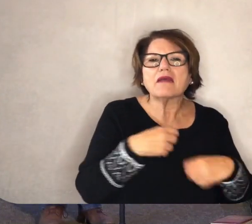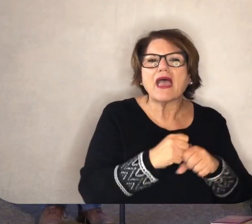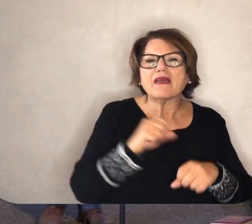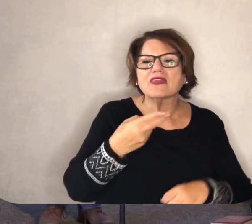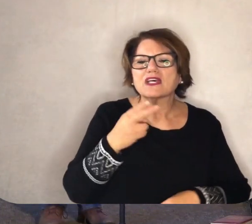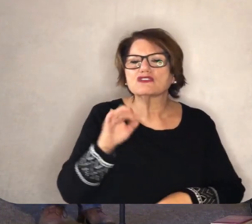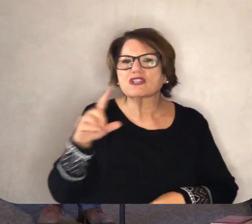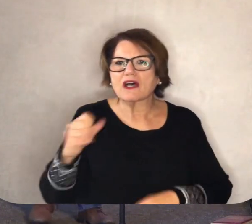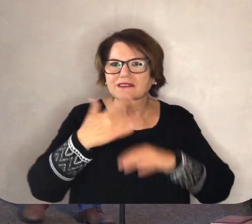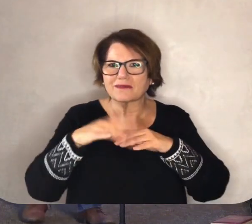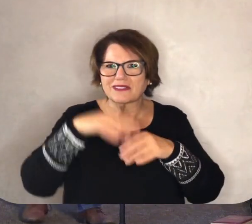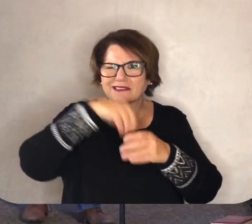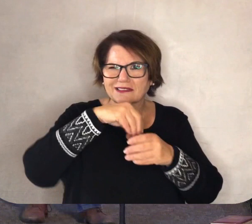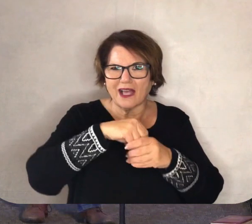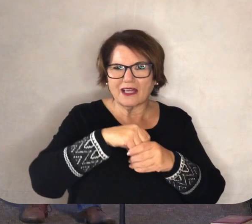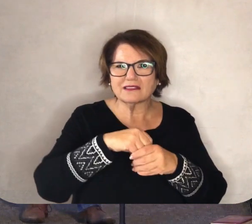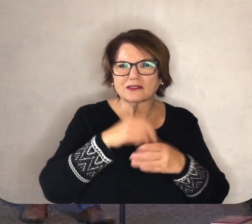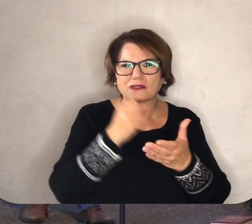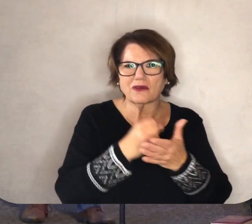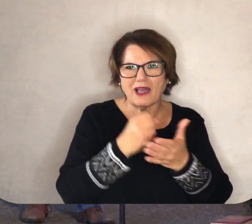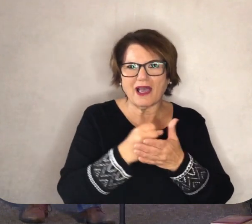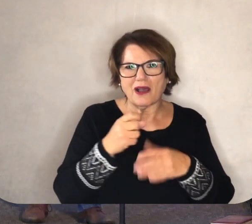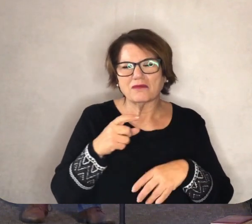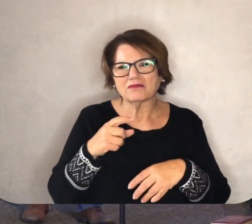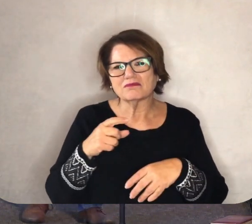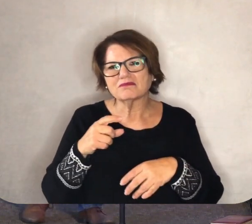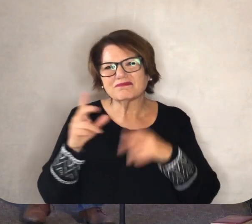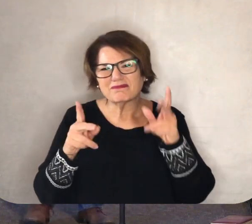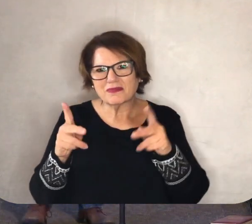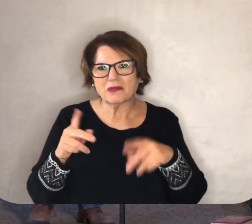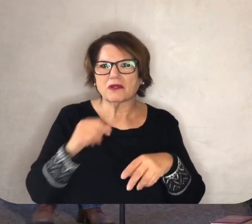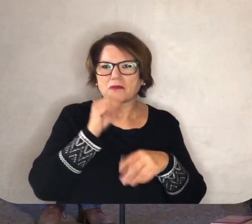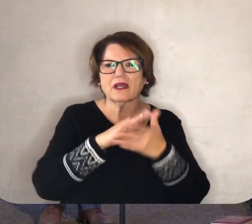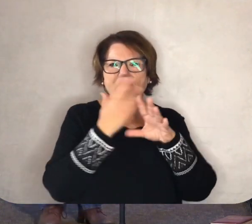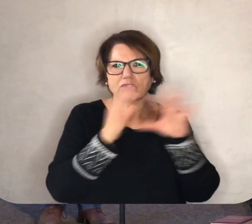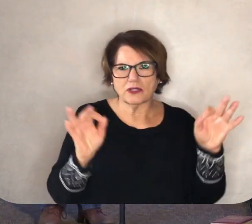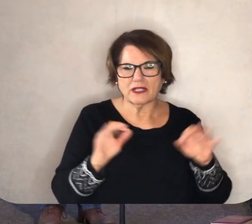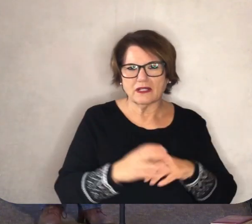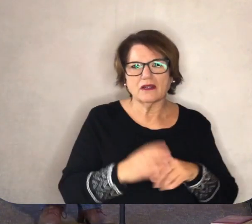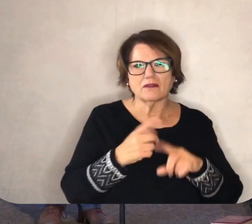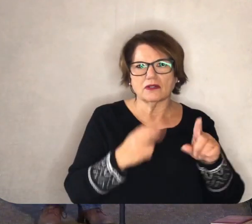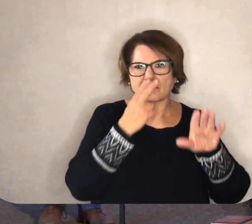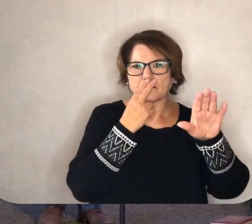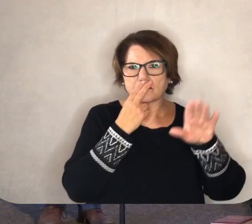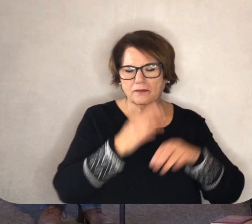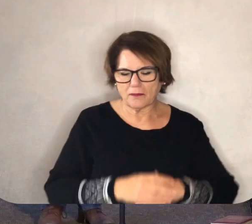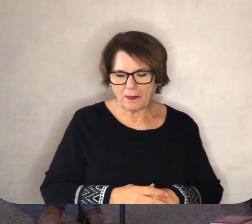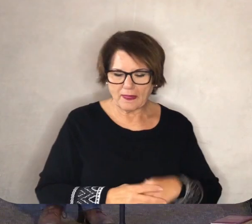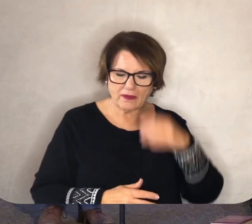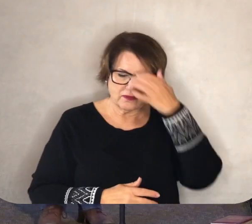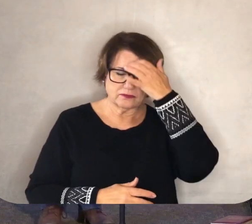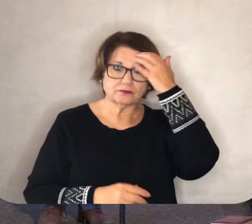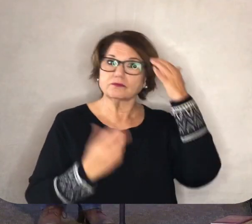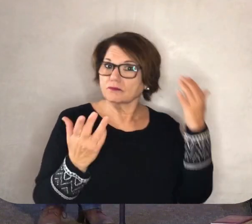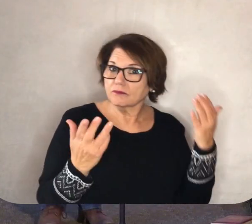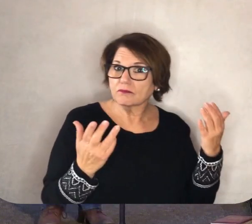And we can do the same even if we have been dealt a rough hand. If you can't be with the wood you love, lathe the wood you're